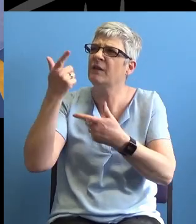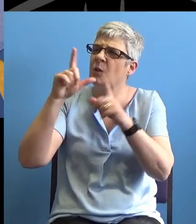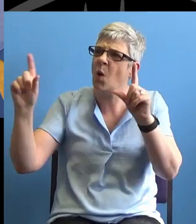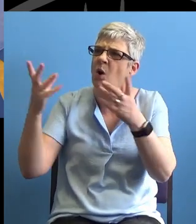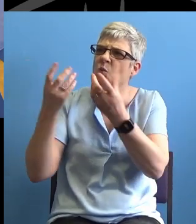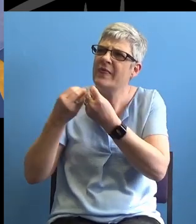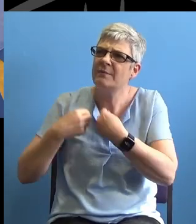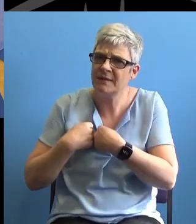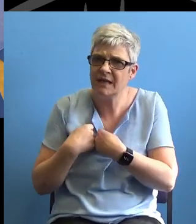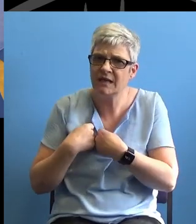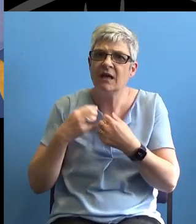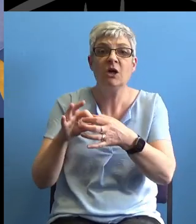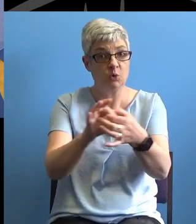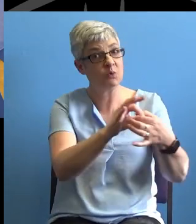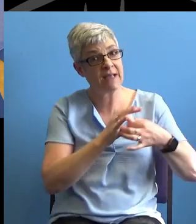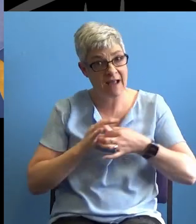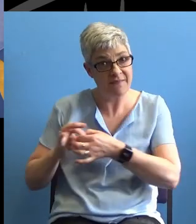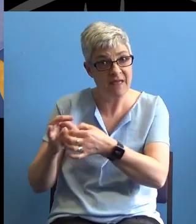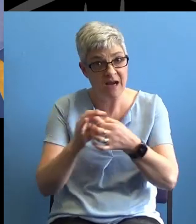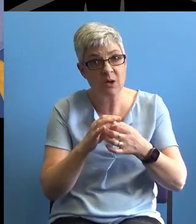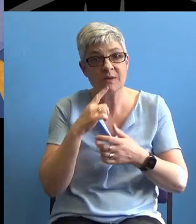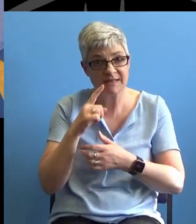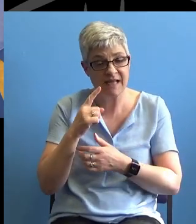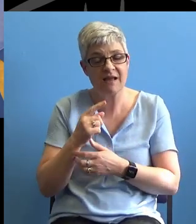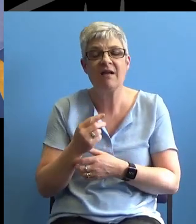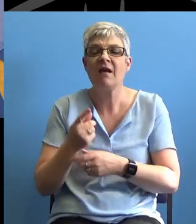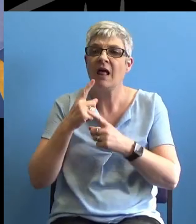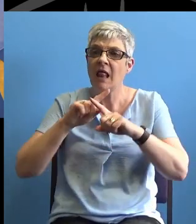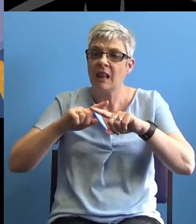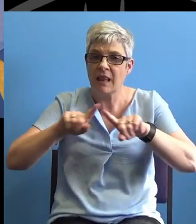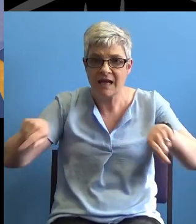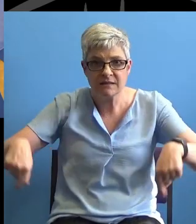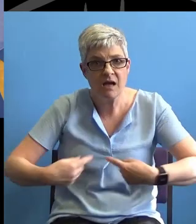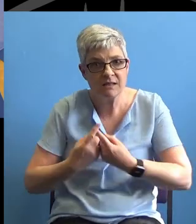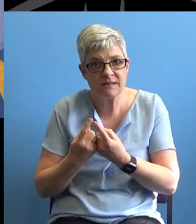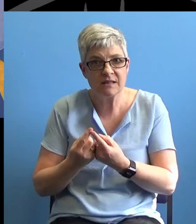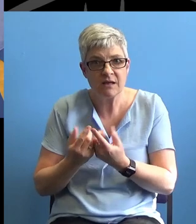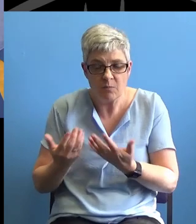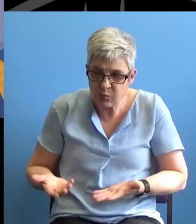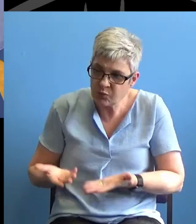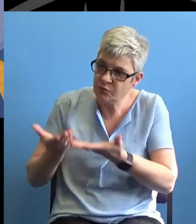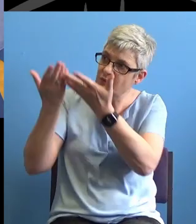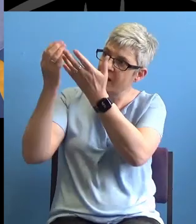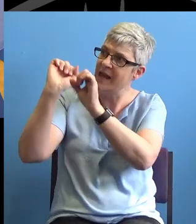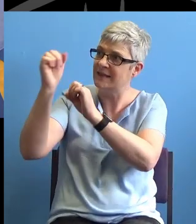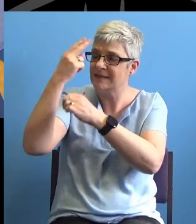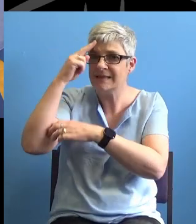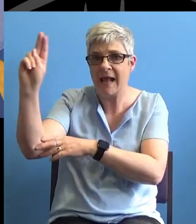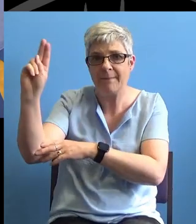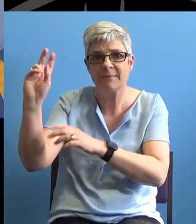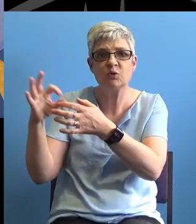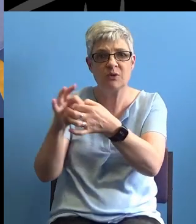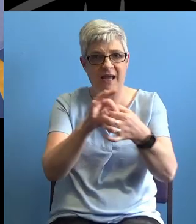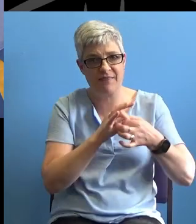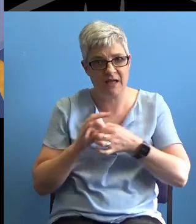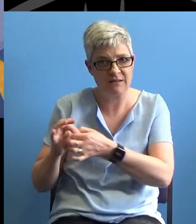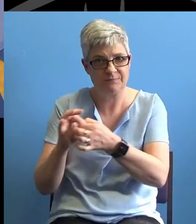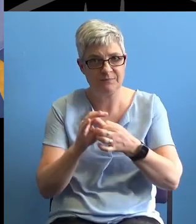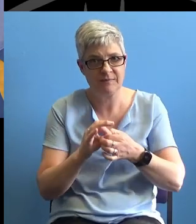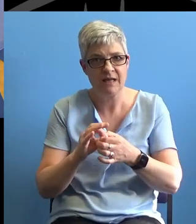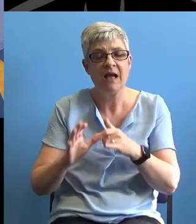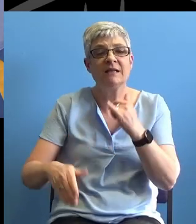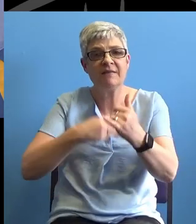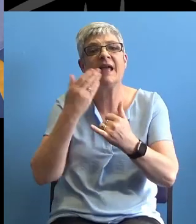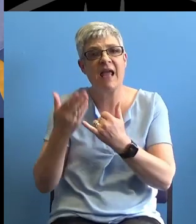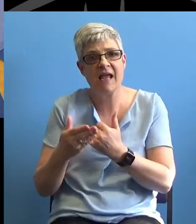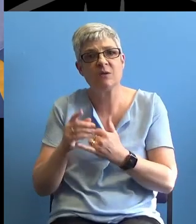we'll all say together, "Let us exalt his name together." And at the end of the prayer, we'll join in saying the